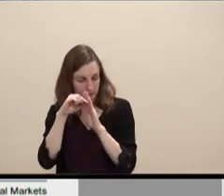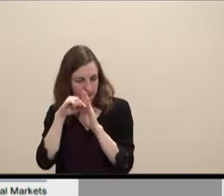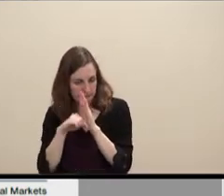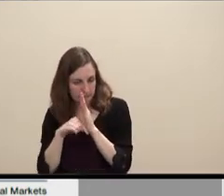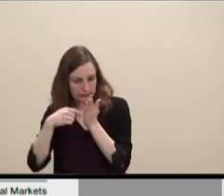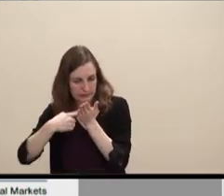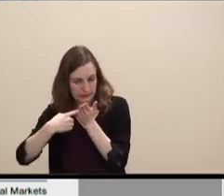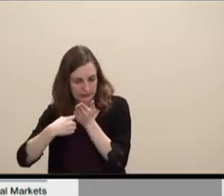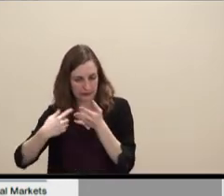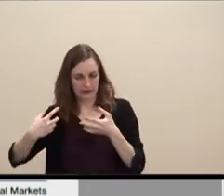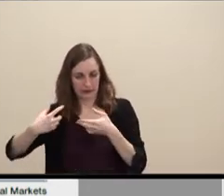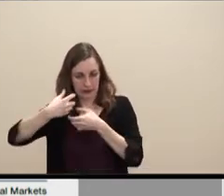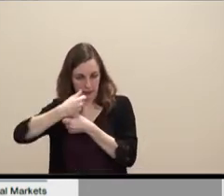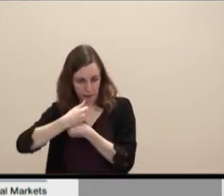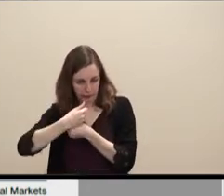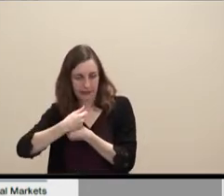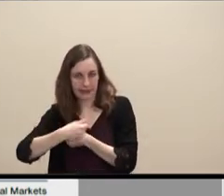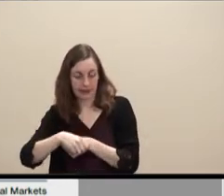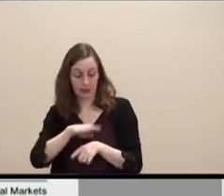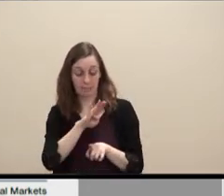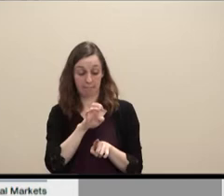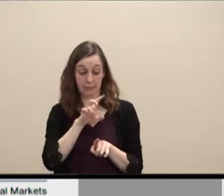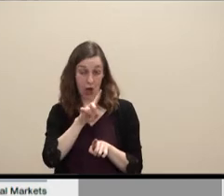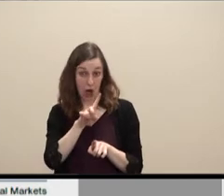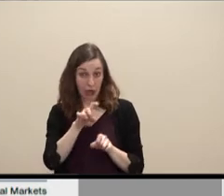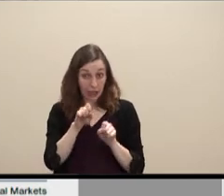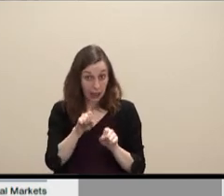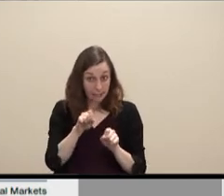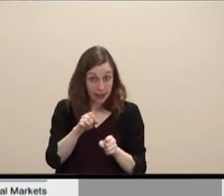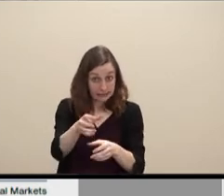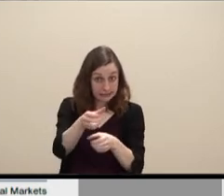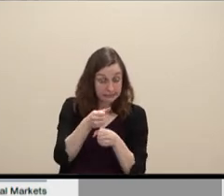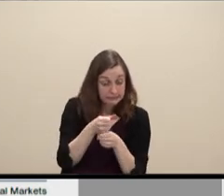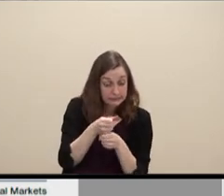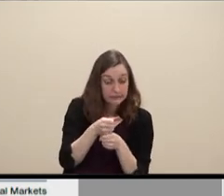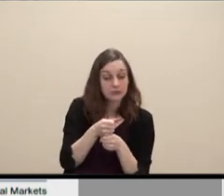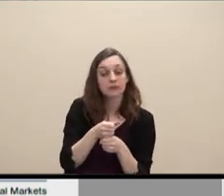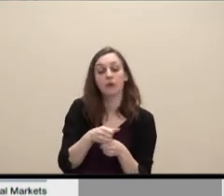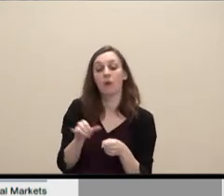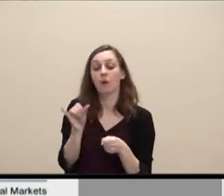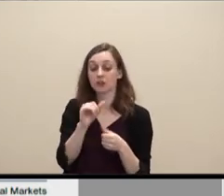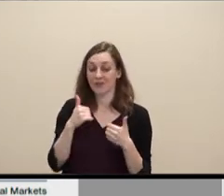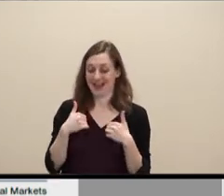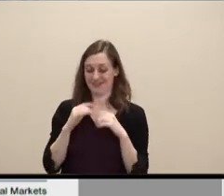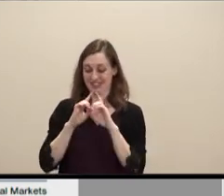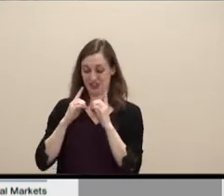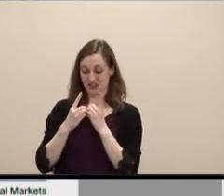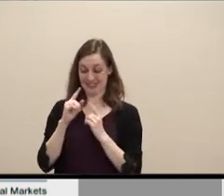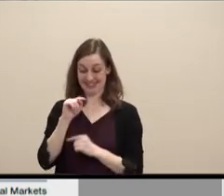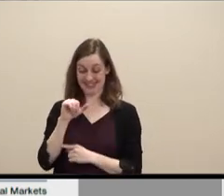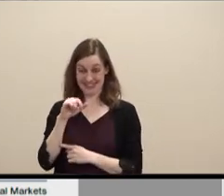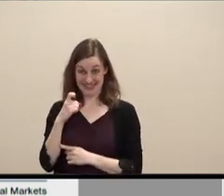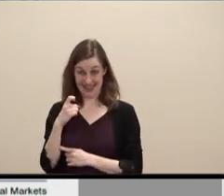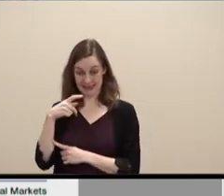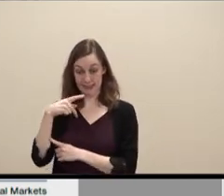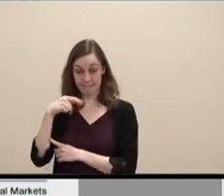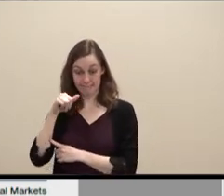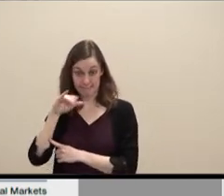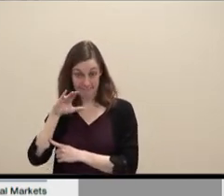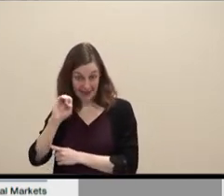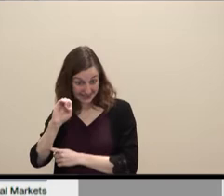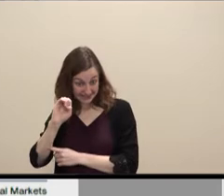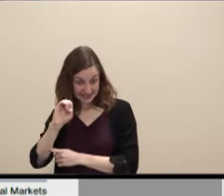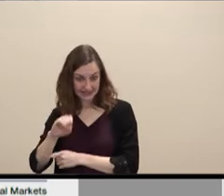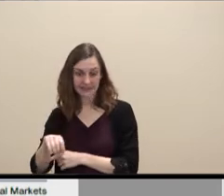we look at bond capacity. The other driver of bond capacity is the district's tax base and tax rates. So on this page, what we do is we